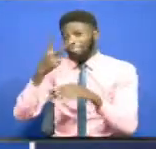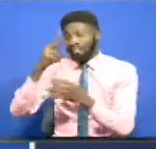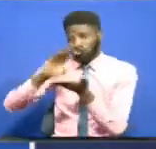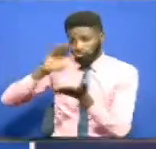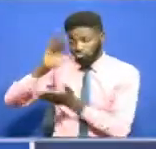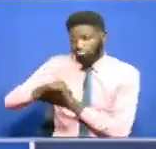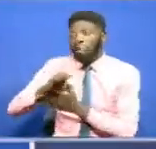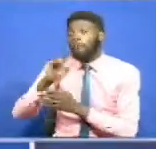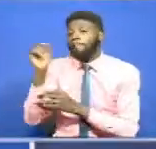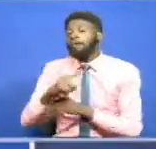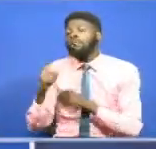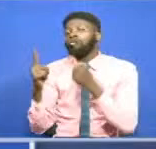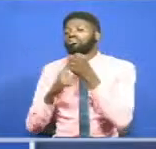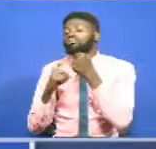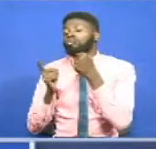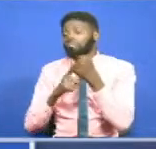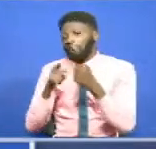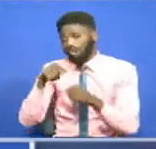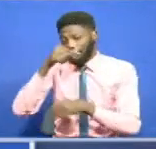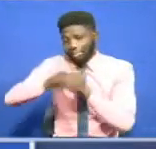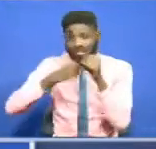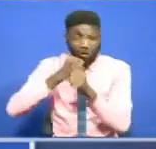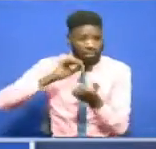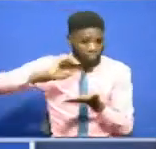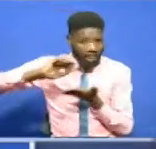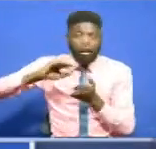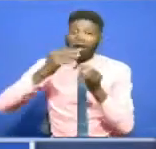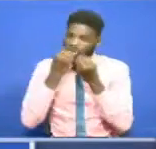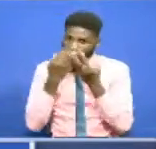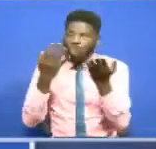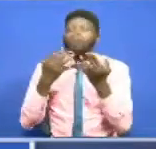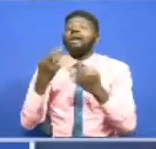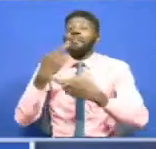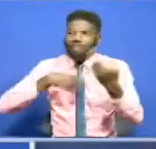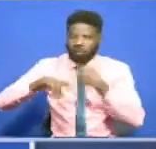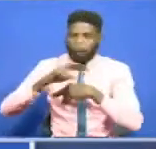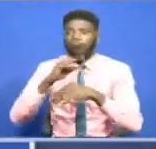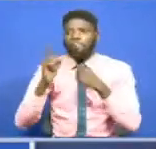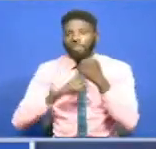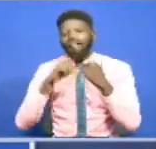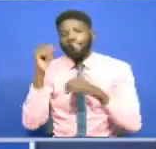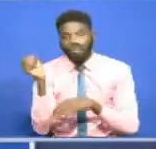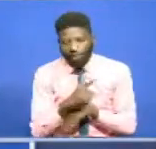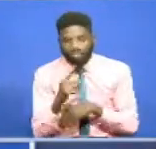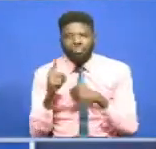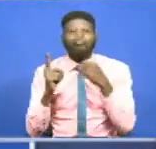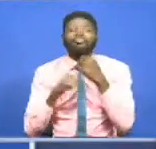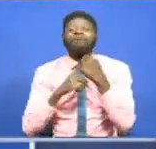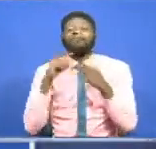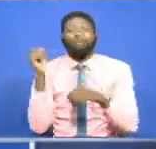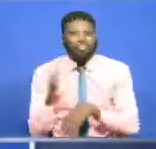June this year, the balance will be released following reviews of every 6 months. Kamche Menza for Channel One News.